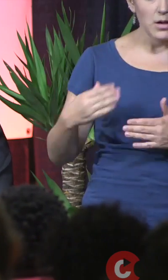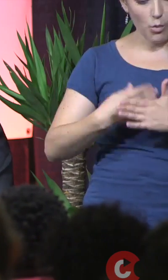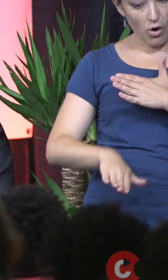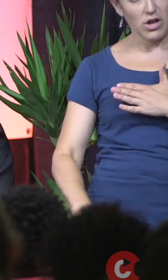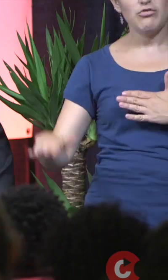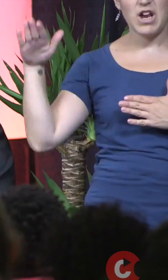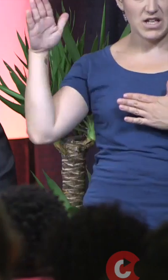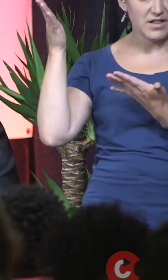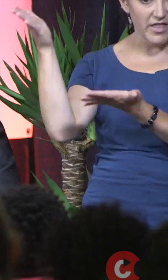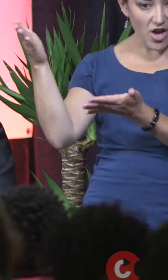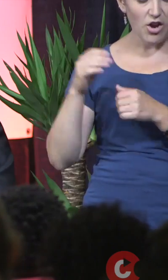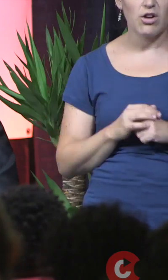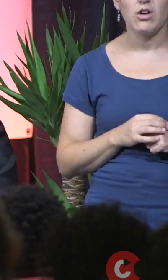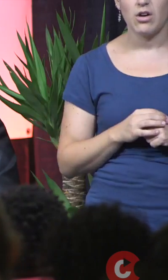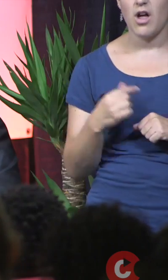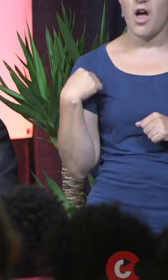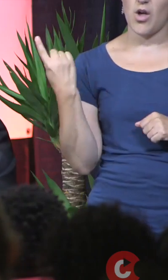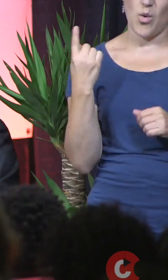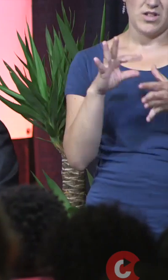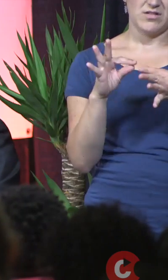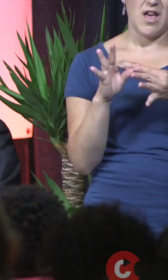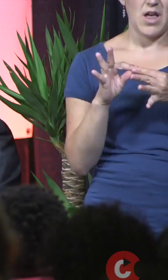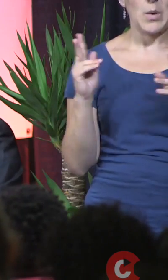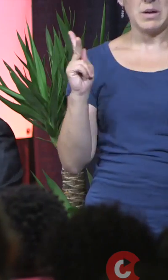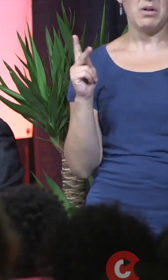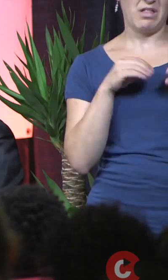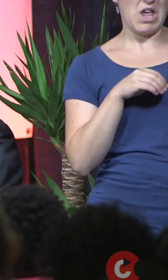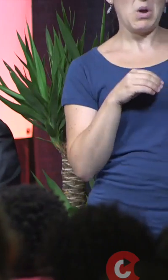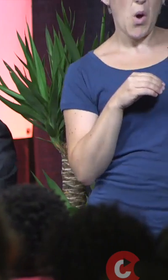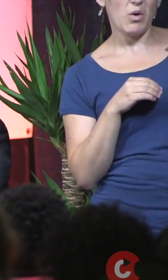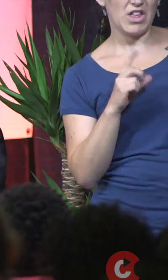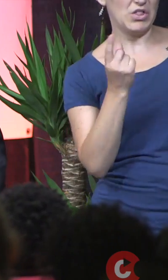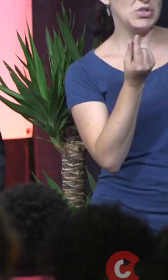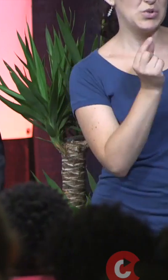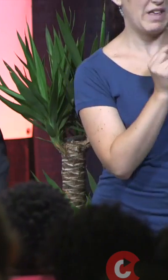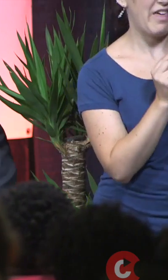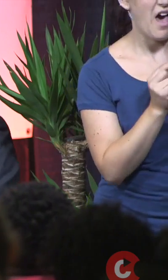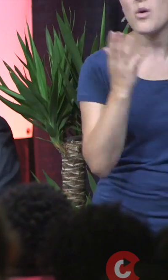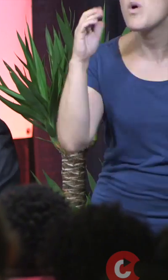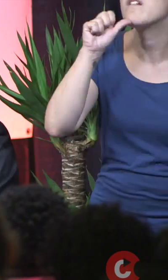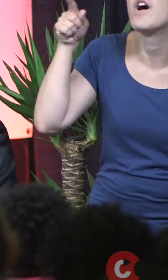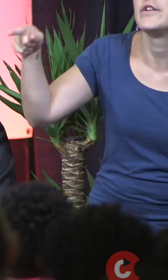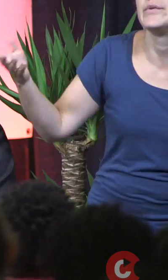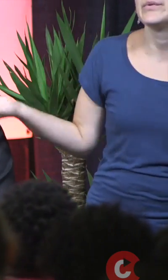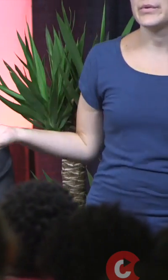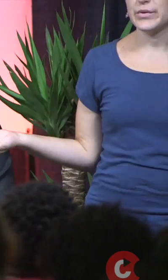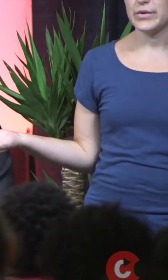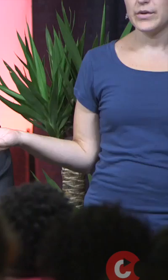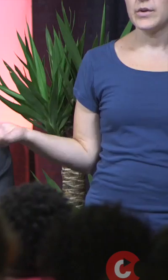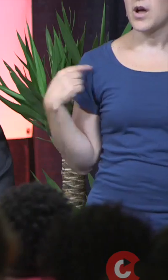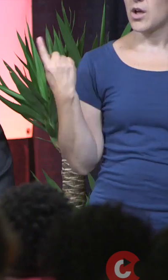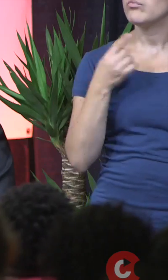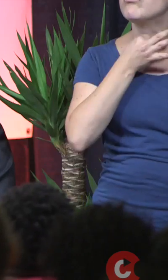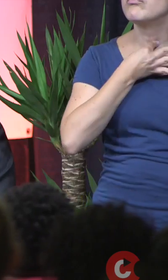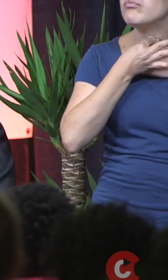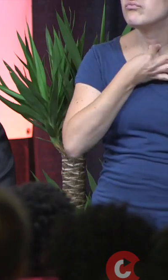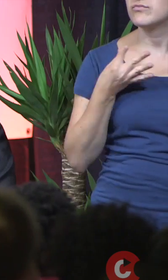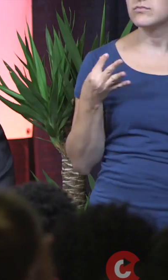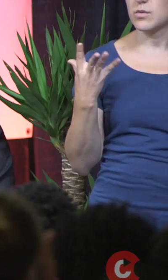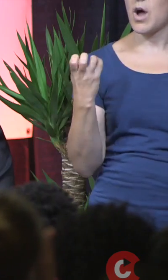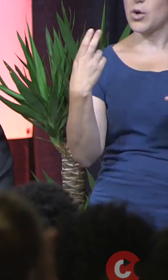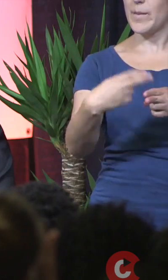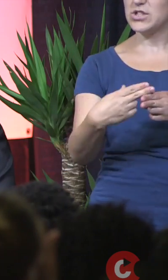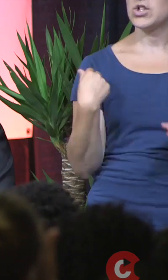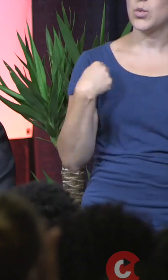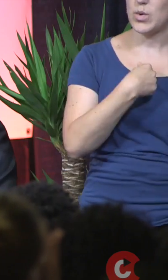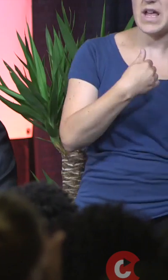Philly. I always talk about, well, the folks in Oakland are doing this, so why aren't you guys doing it? So I just want to mention that we